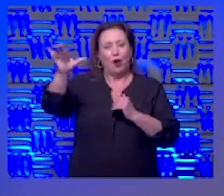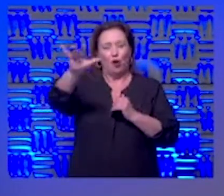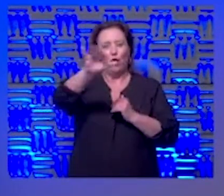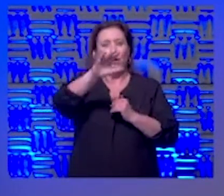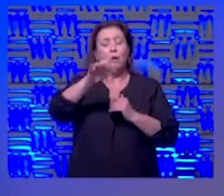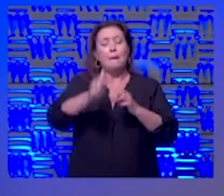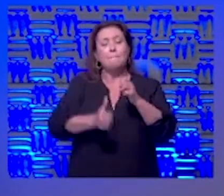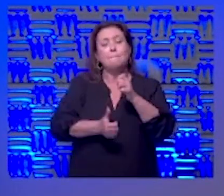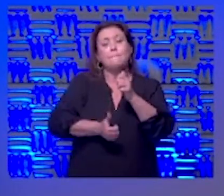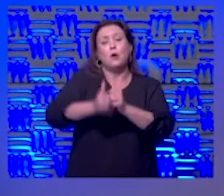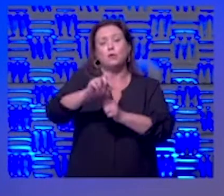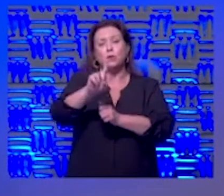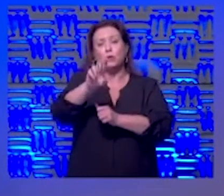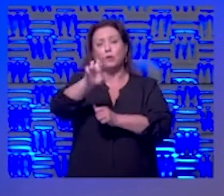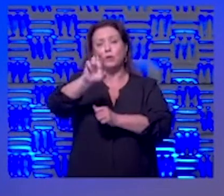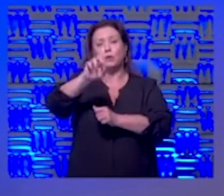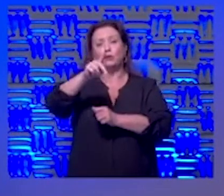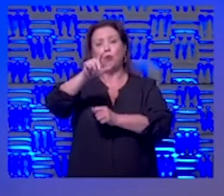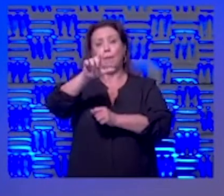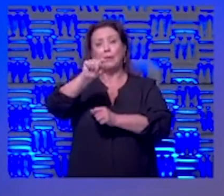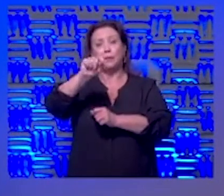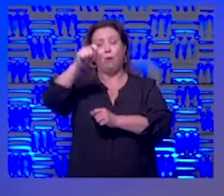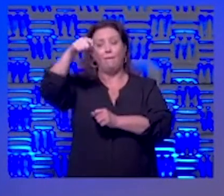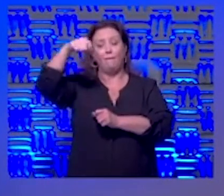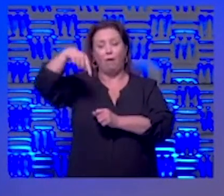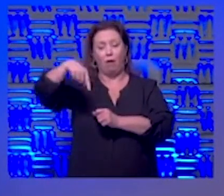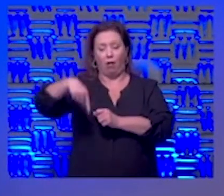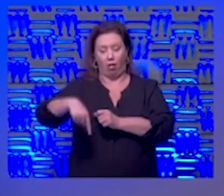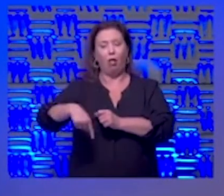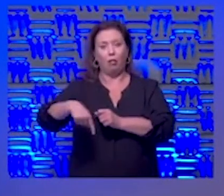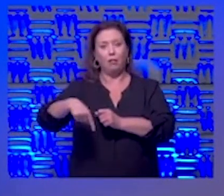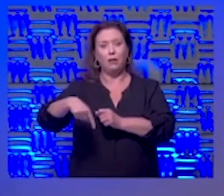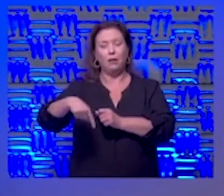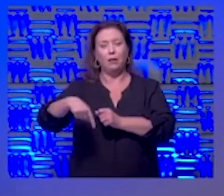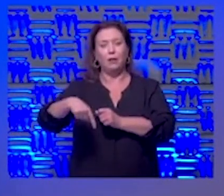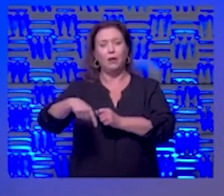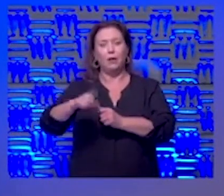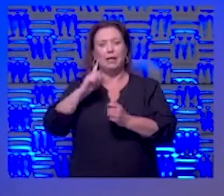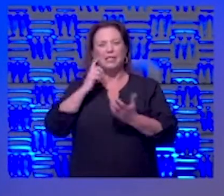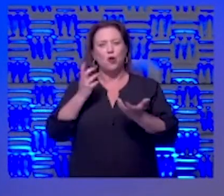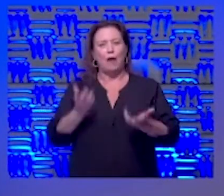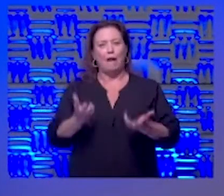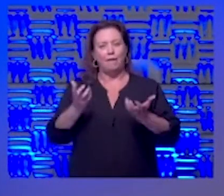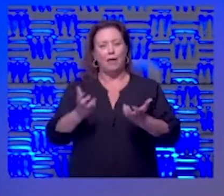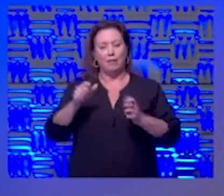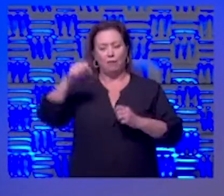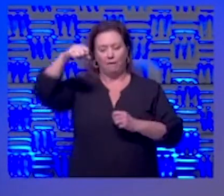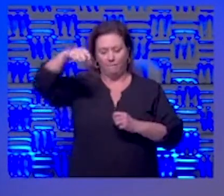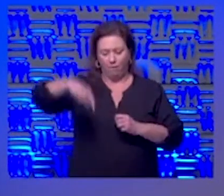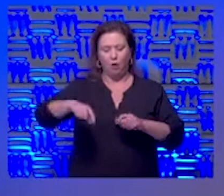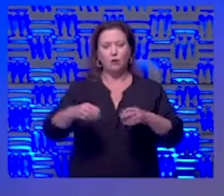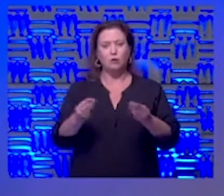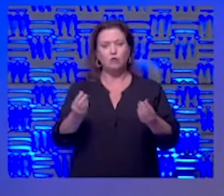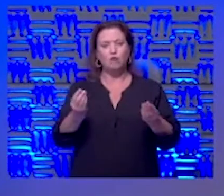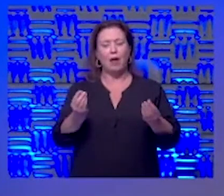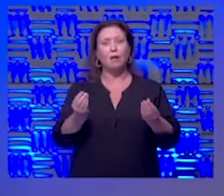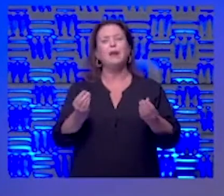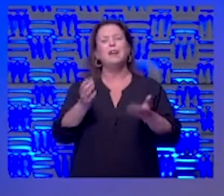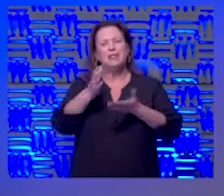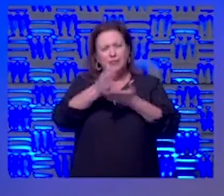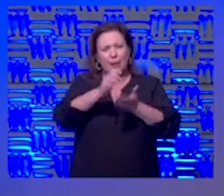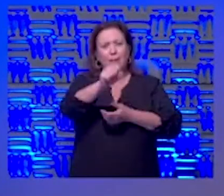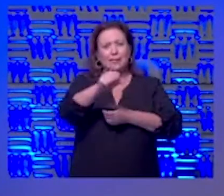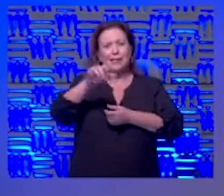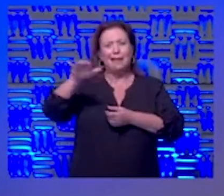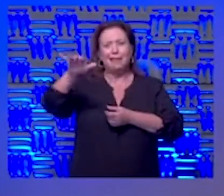of the droplets, most of them are going to fall down onto the ground because they will be heavier. Certainly some could linger in the air, but then